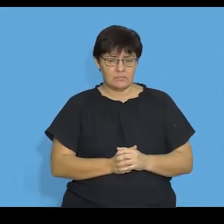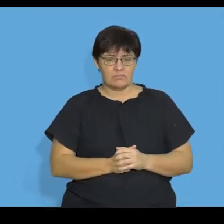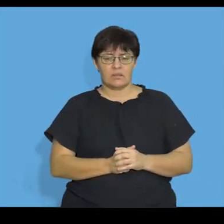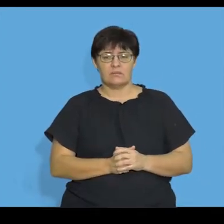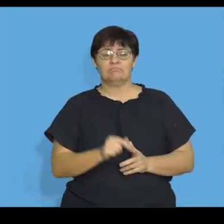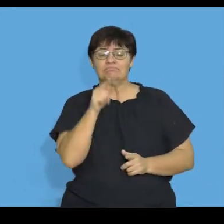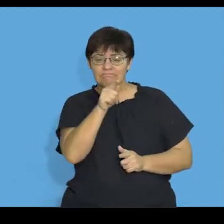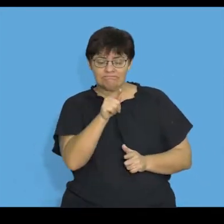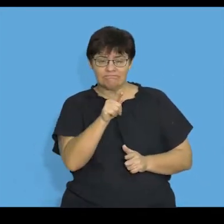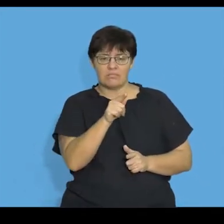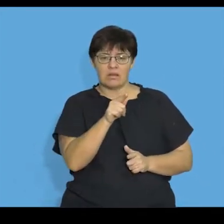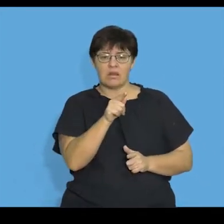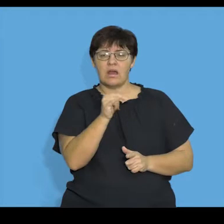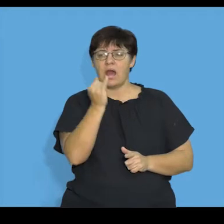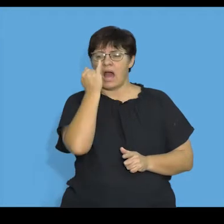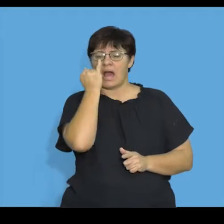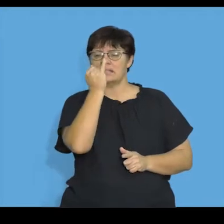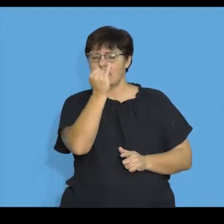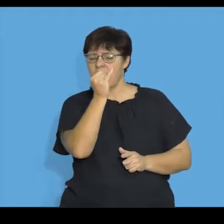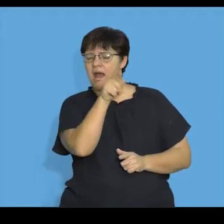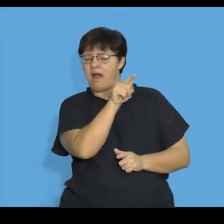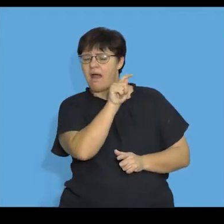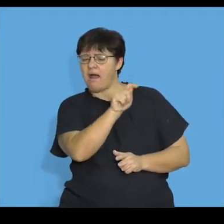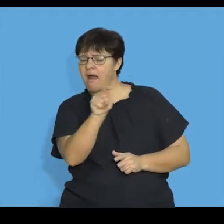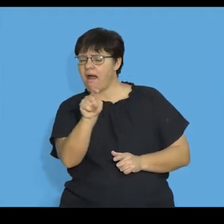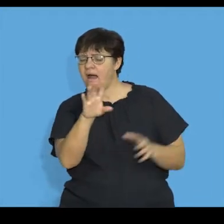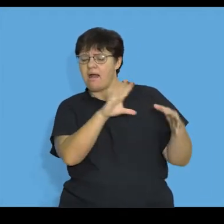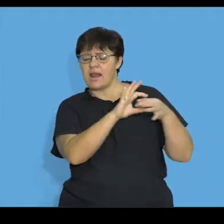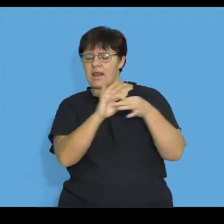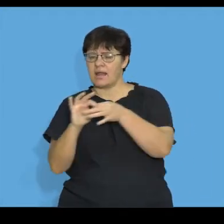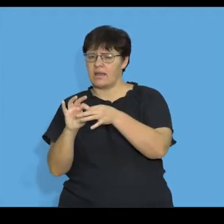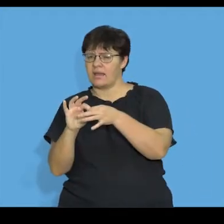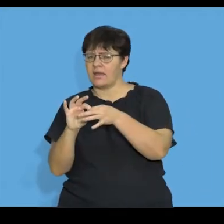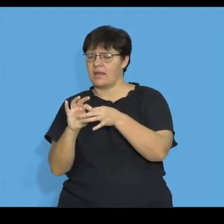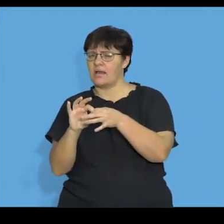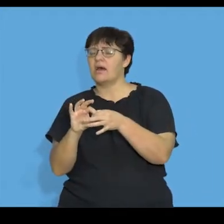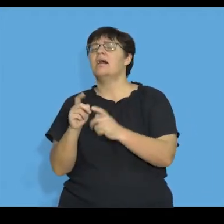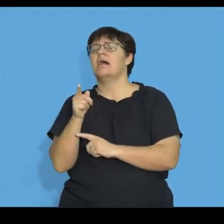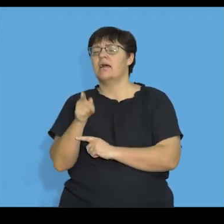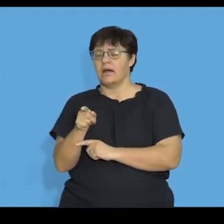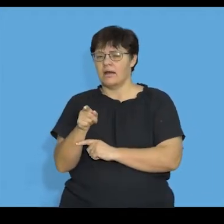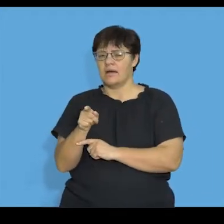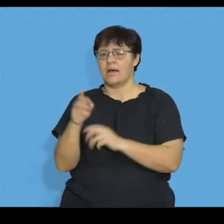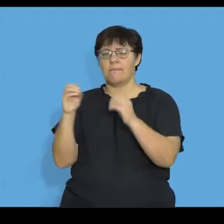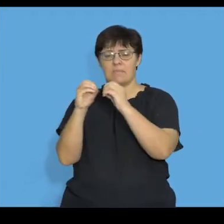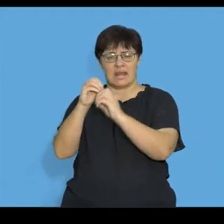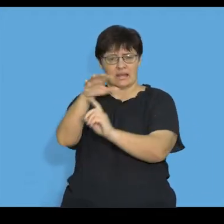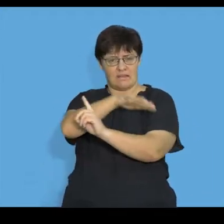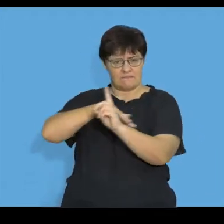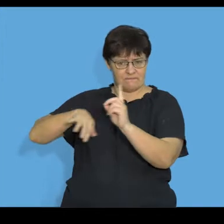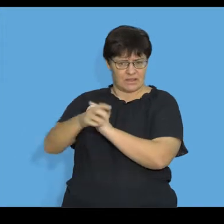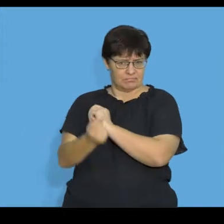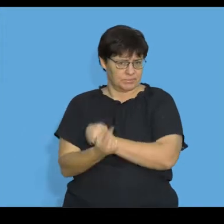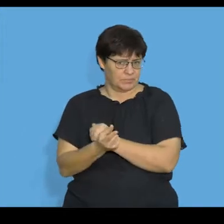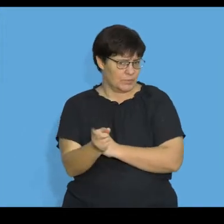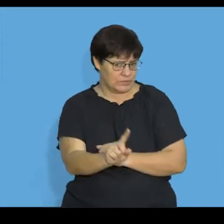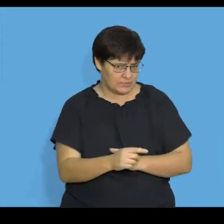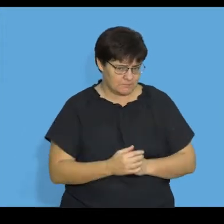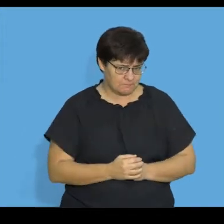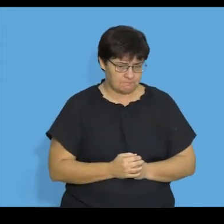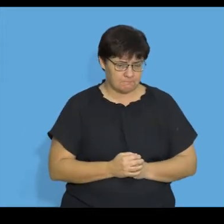us link the idea together of what's happening in terms of the magnetic field. So